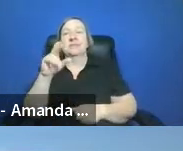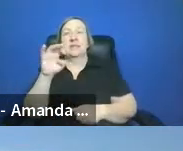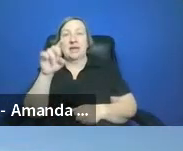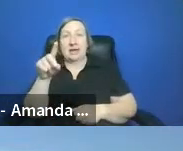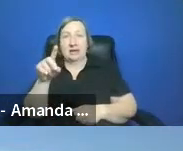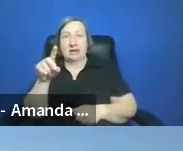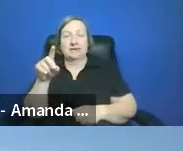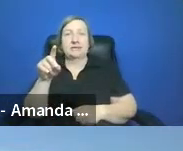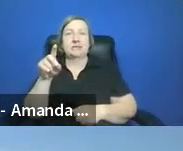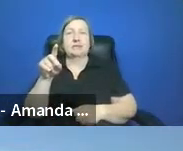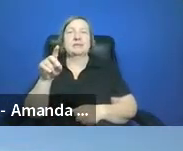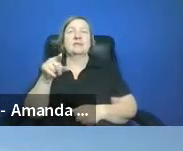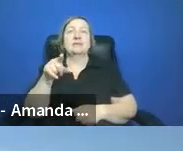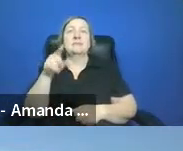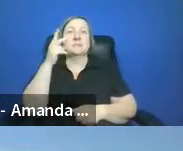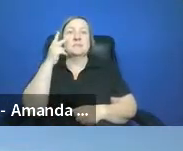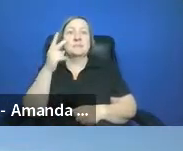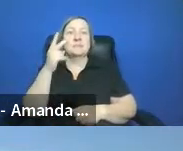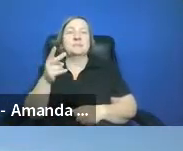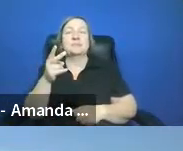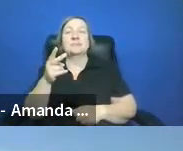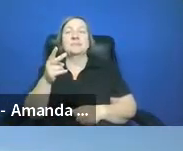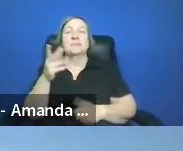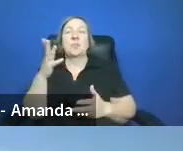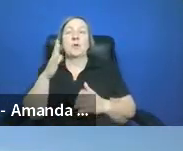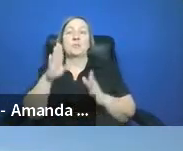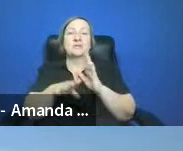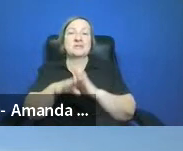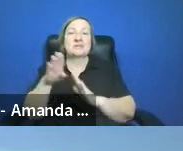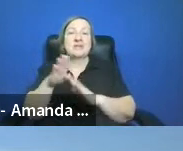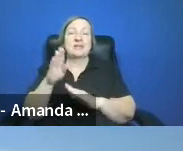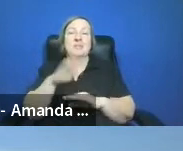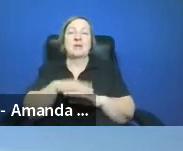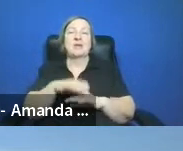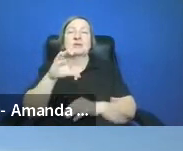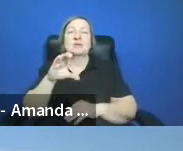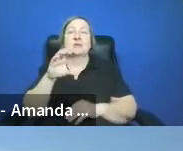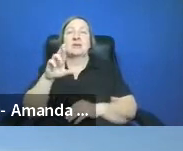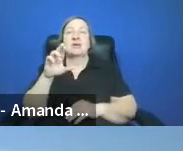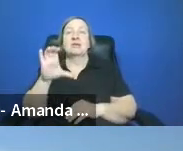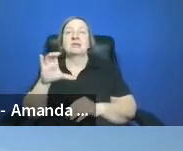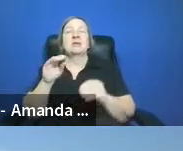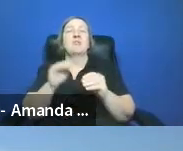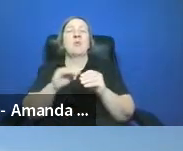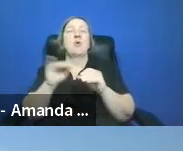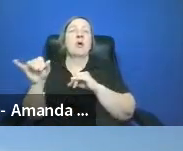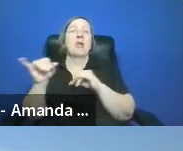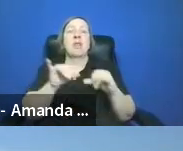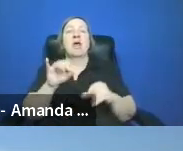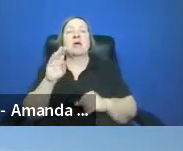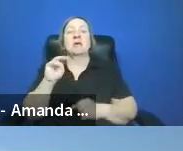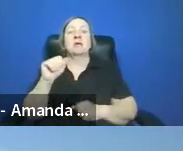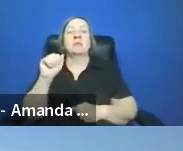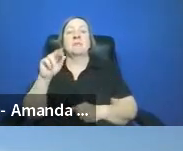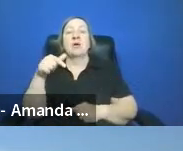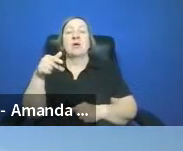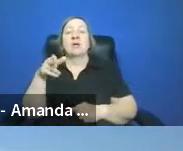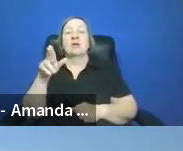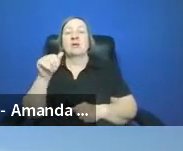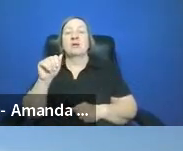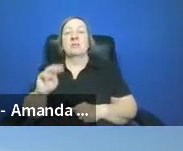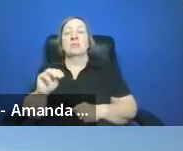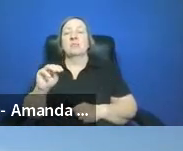version where you'd see this is what was developed on CRC. This is much like the Markham Bridge in Portland that